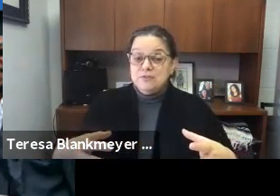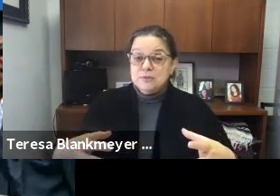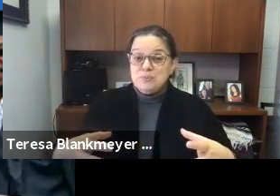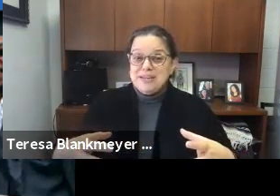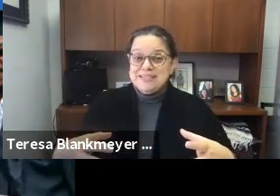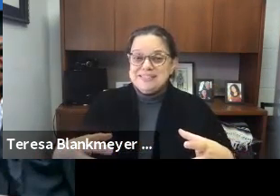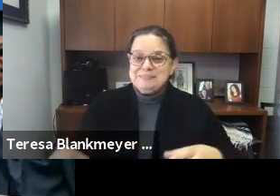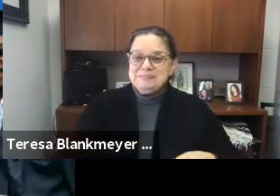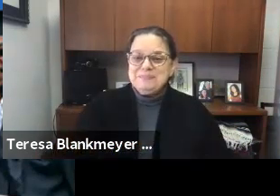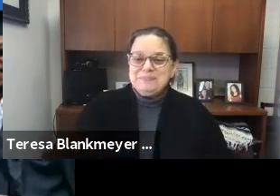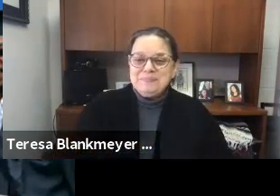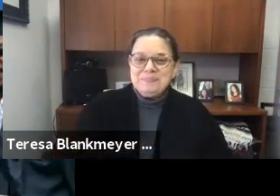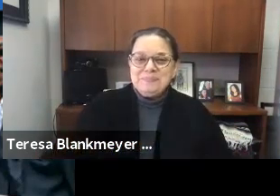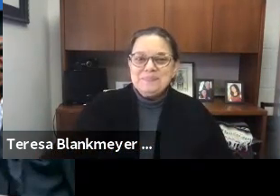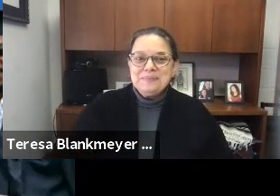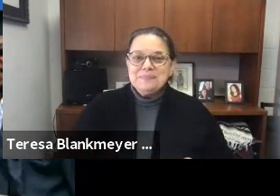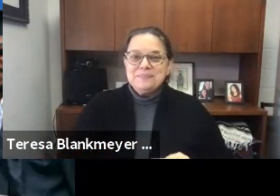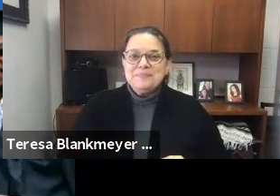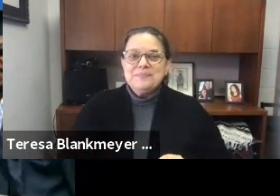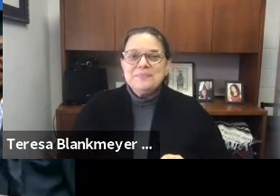of diverse ways.